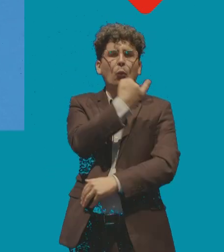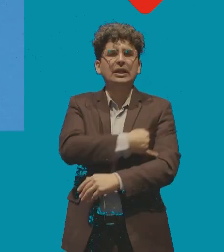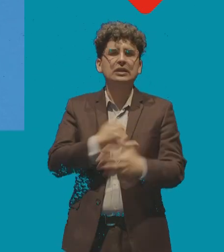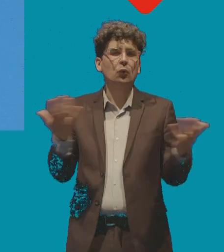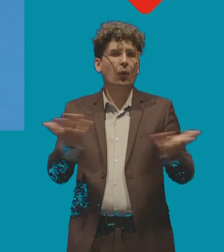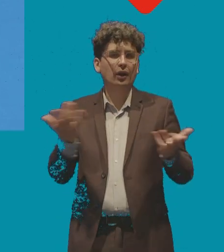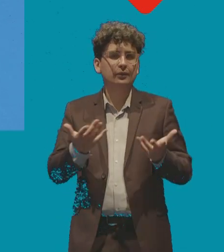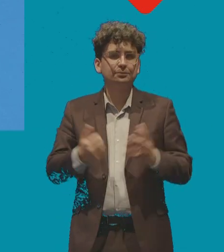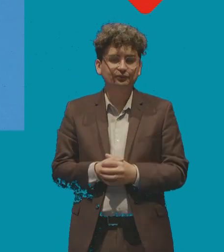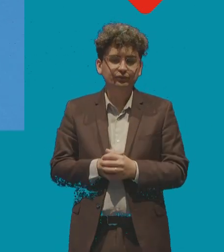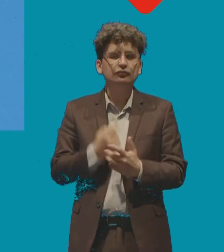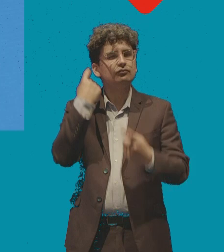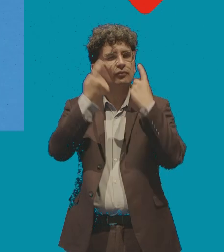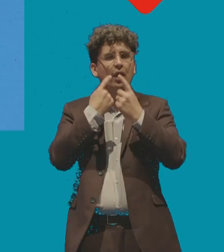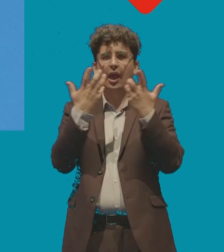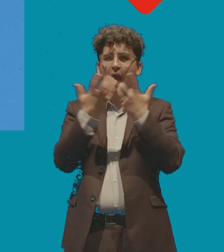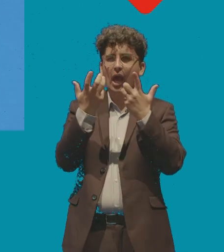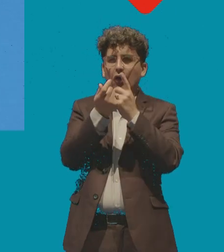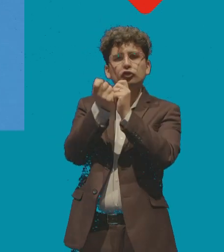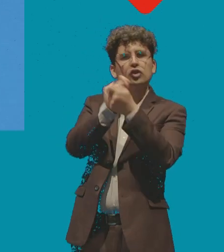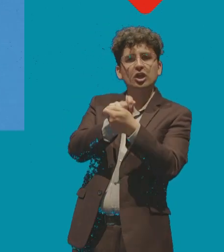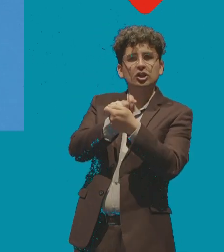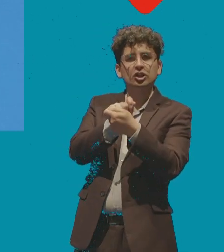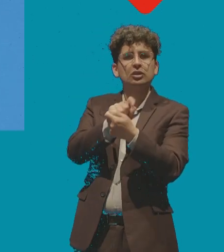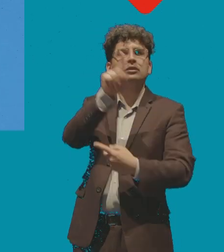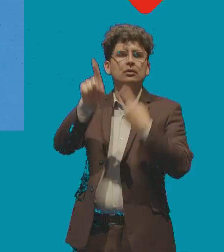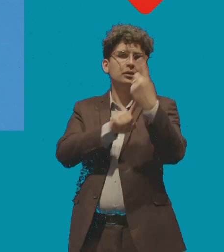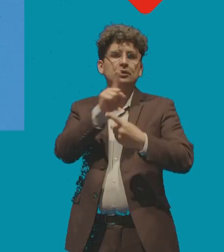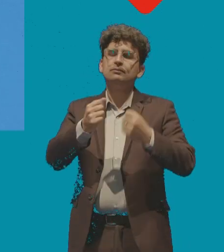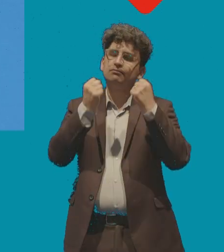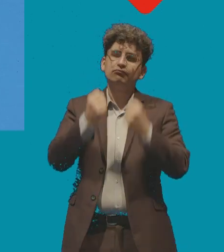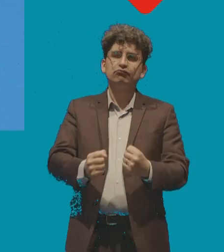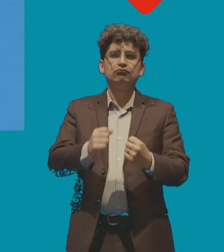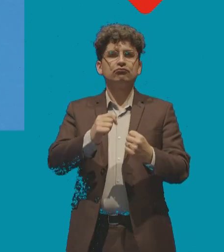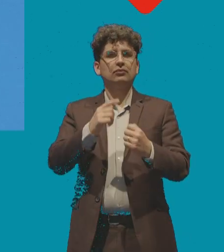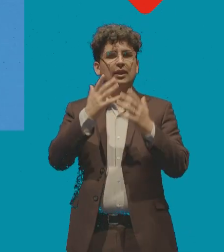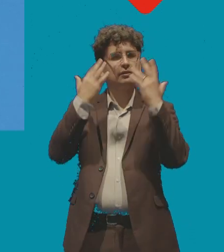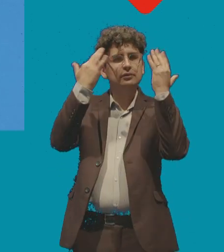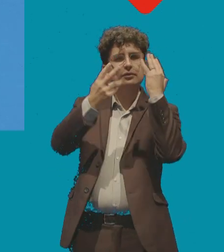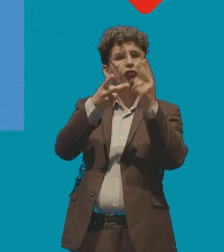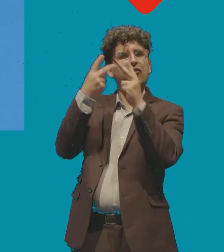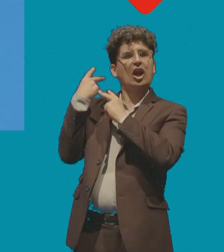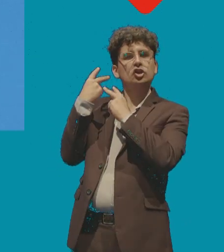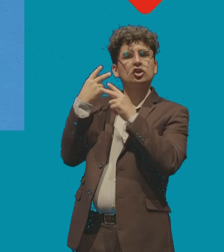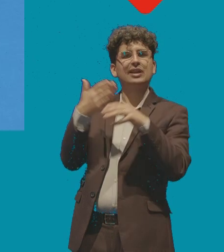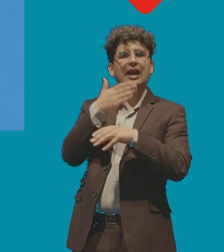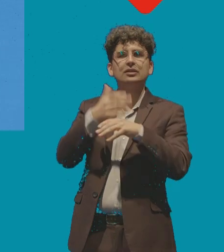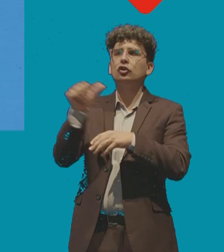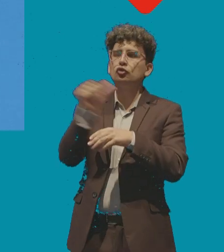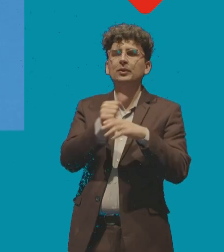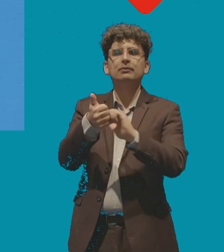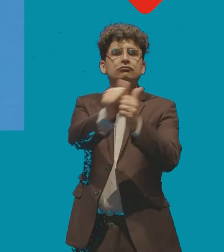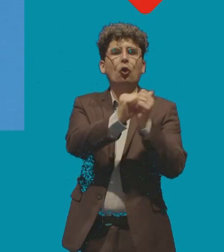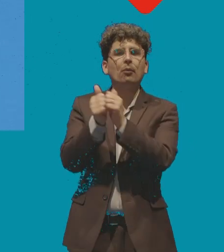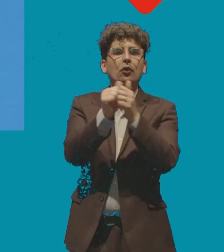look together at how we can do things differently. And conference, I implore that this vital task of reflection be done in a comradely way. It